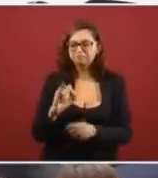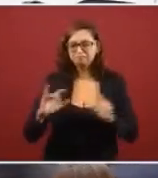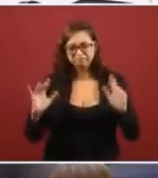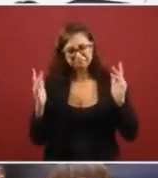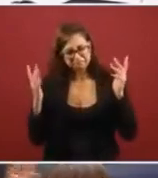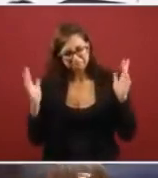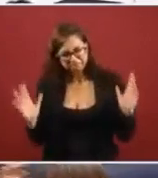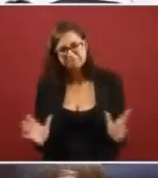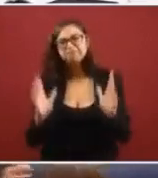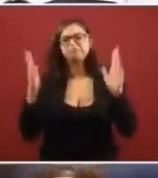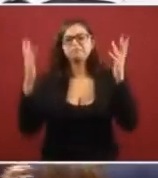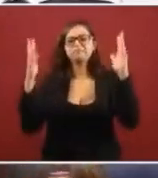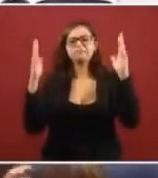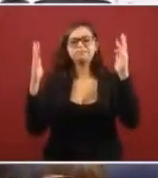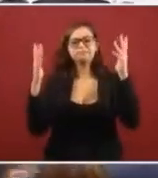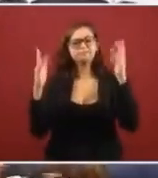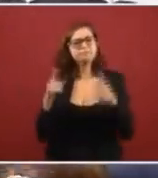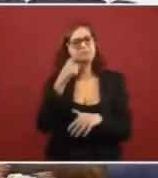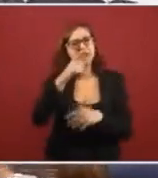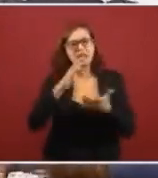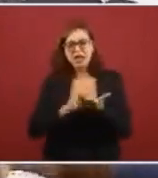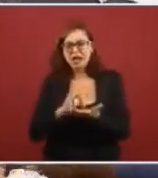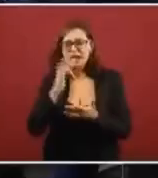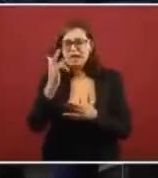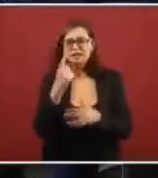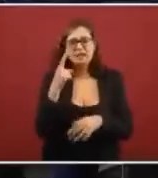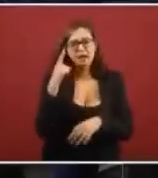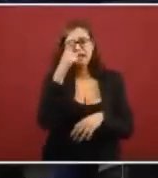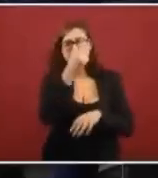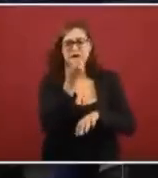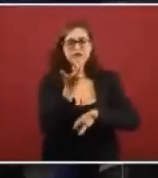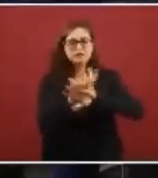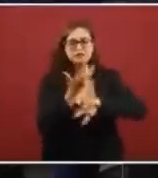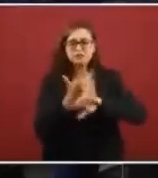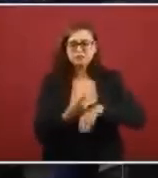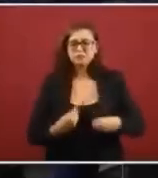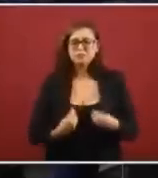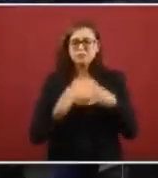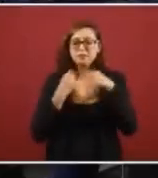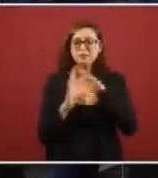remove that and I say thank you to our migrants